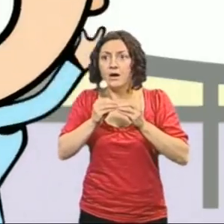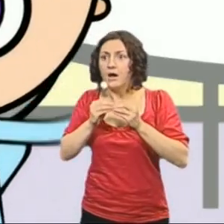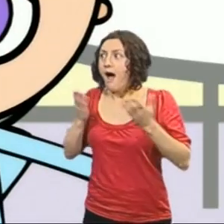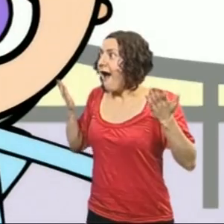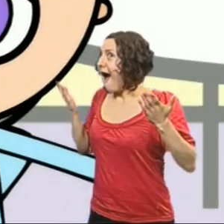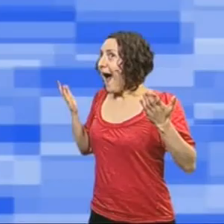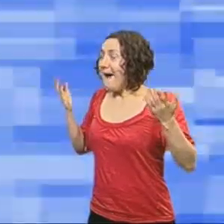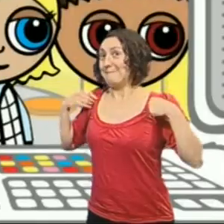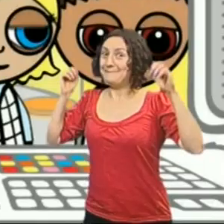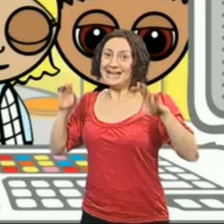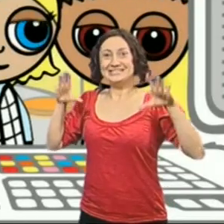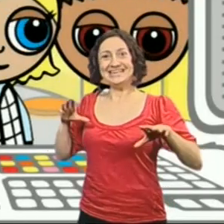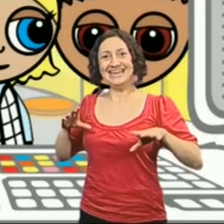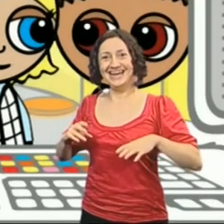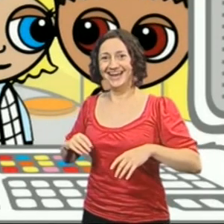Magic.